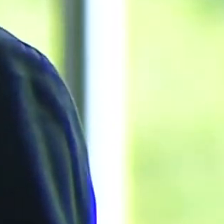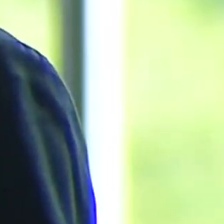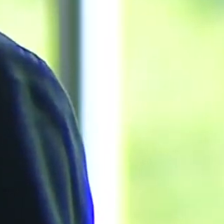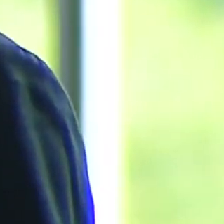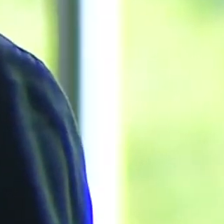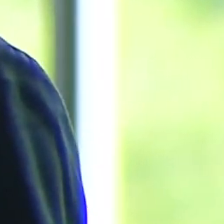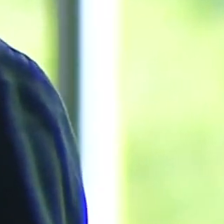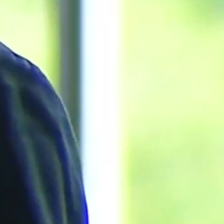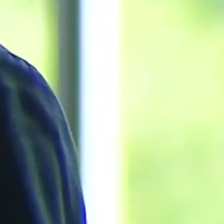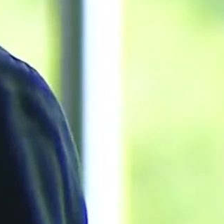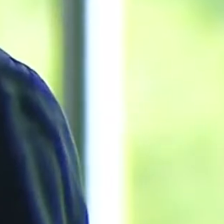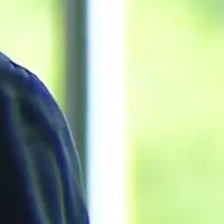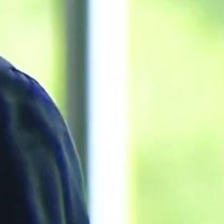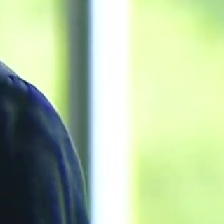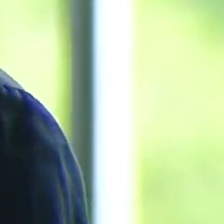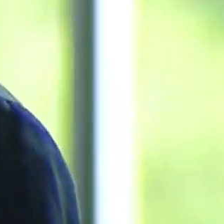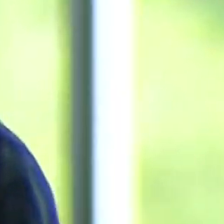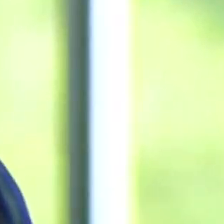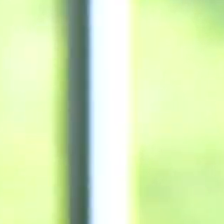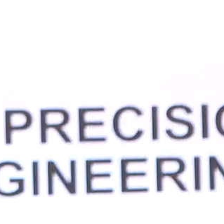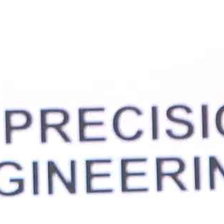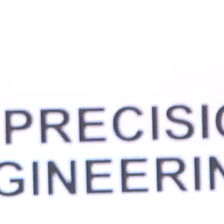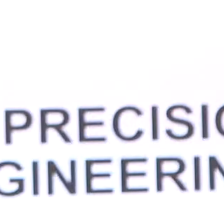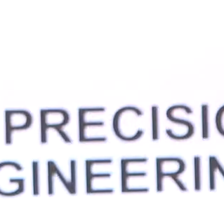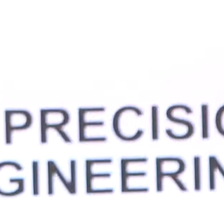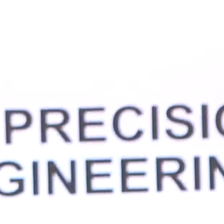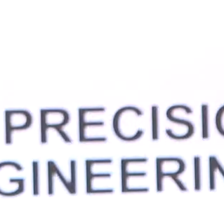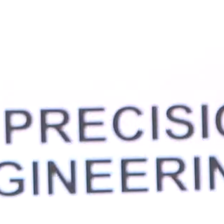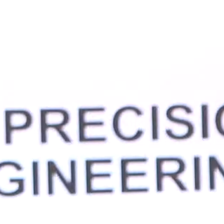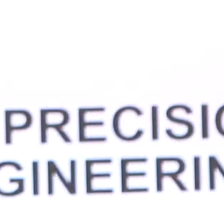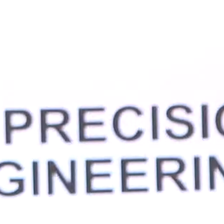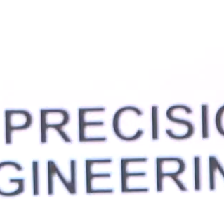the startups based on this industry? Thank you.